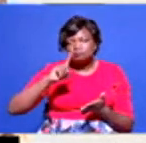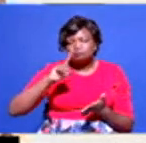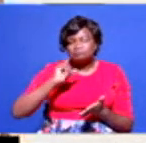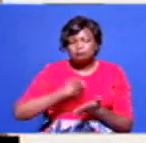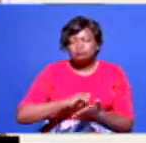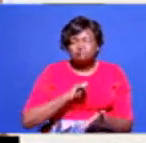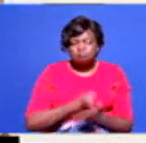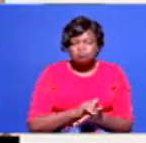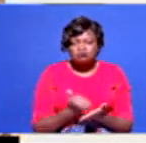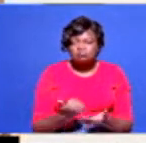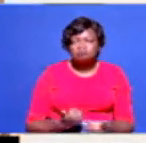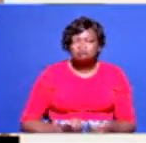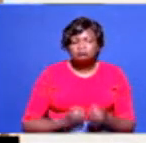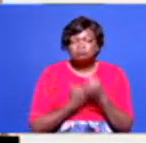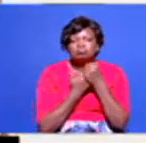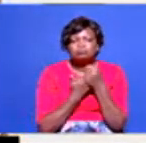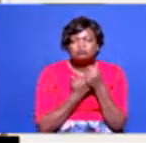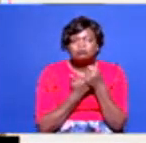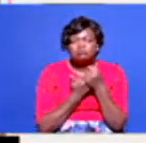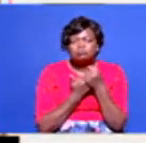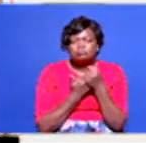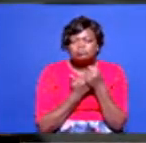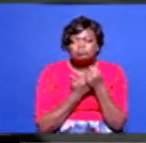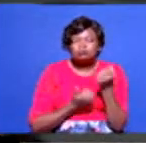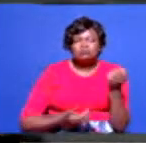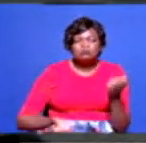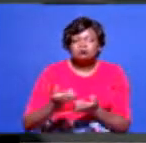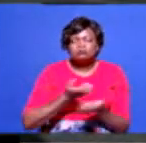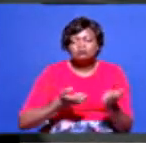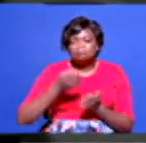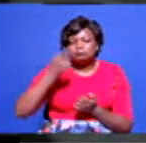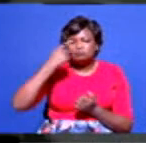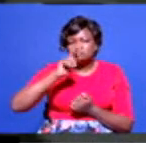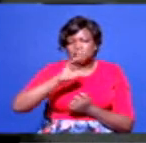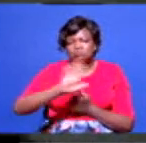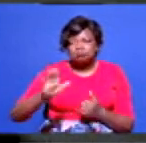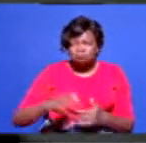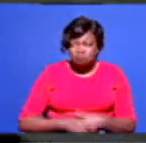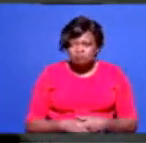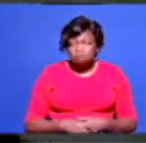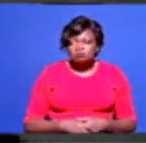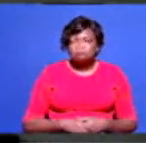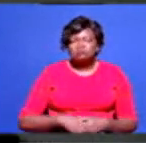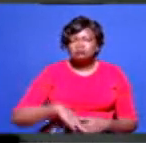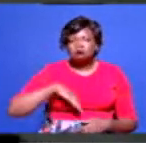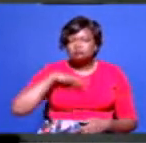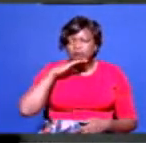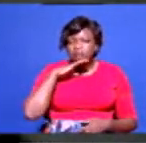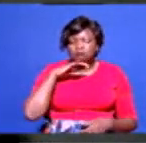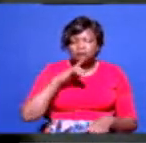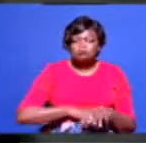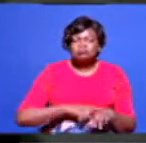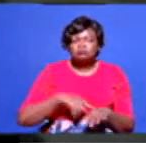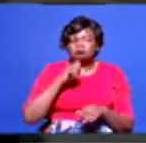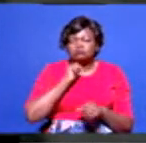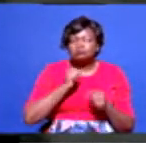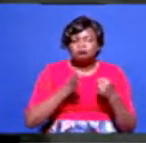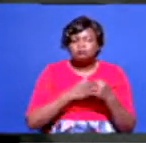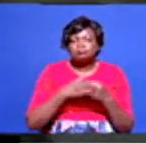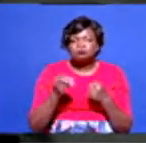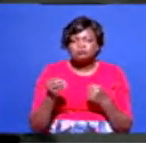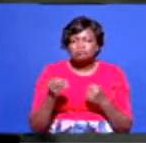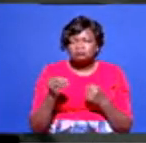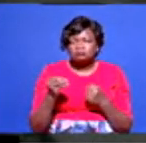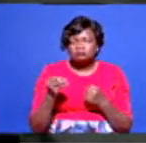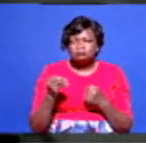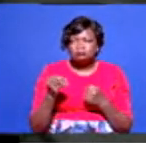the backbone of his economic philosophy. He breathed his last at the age of 90. Purity